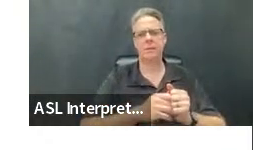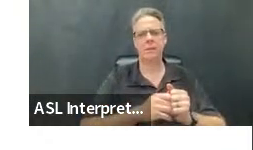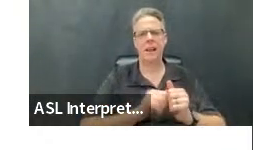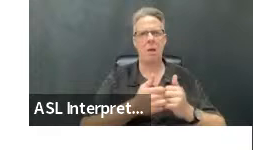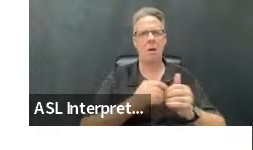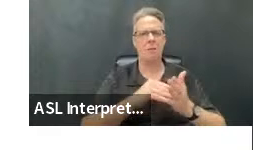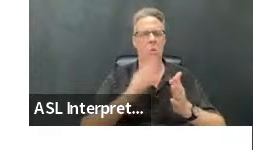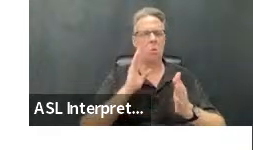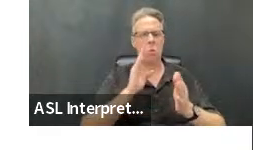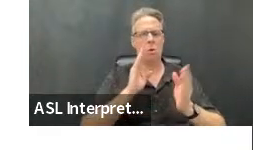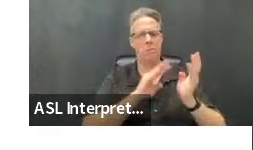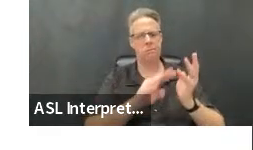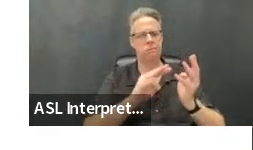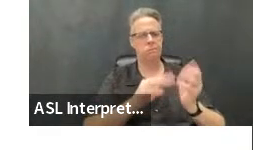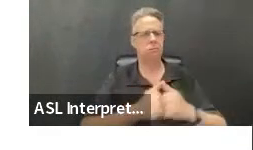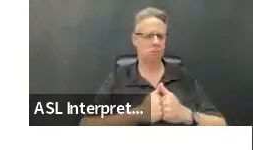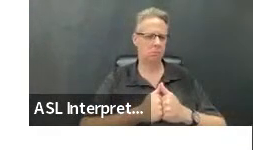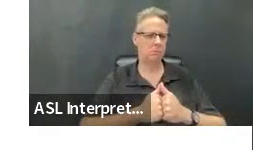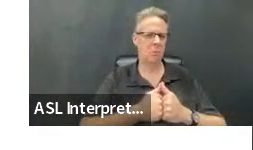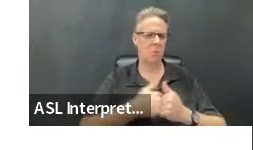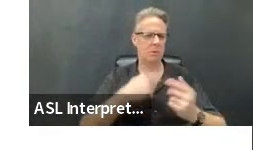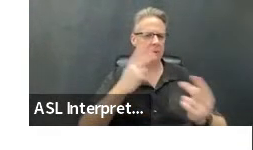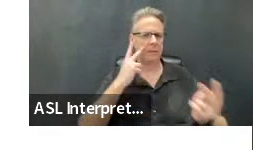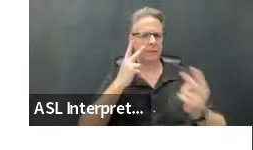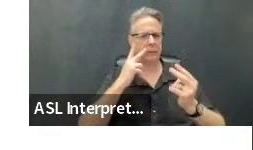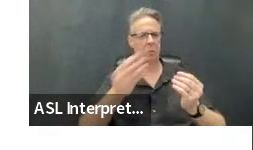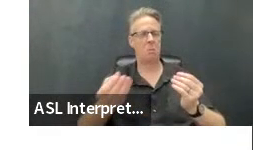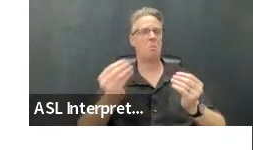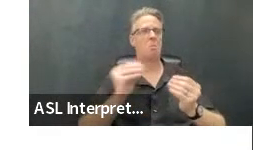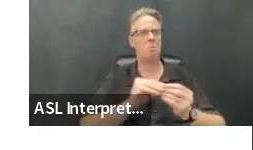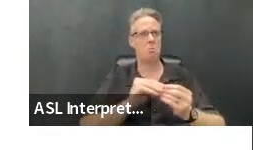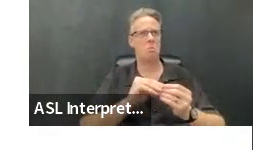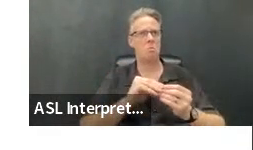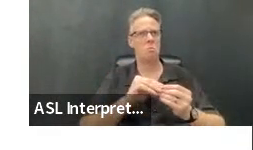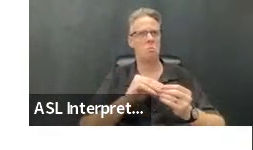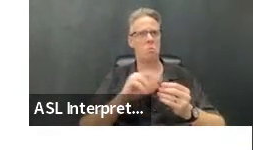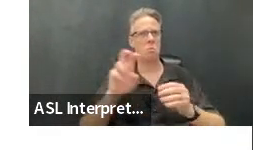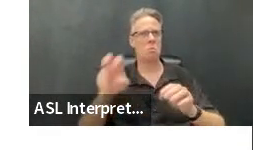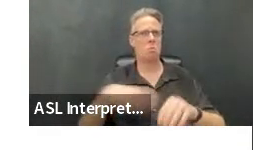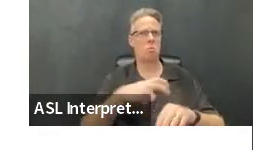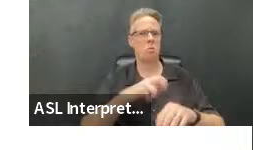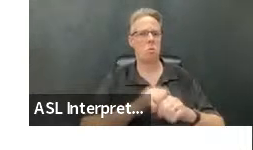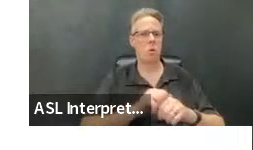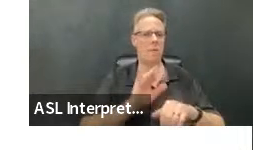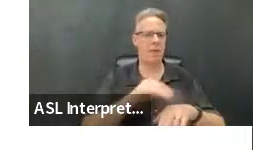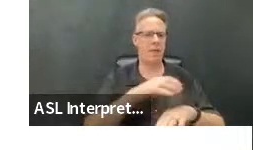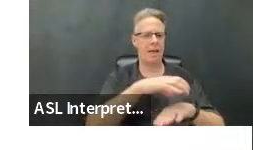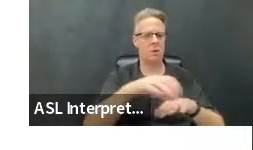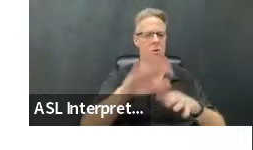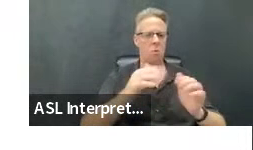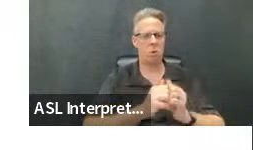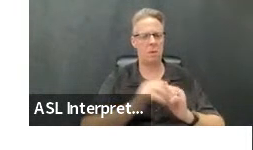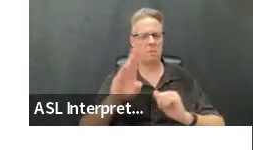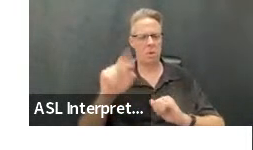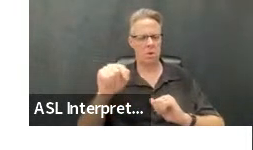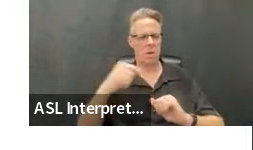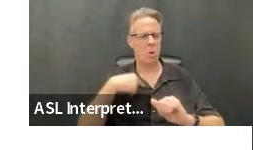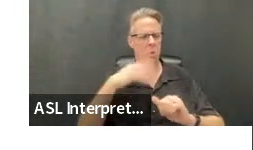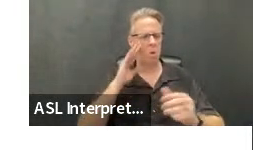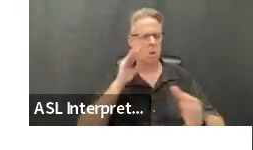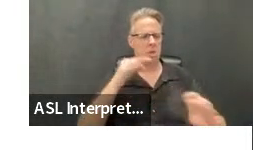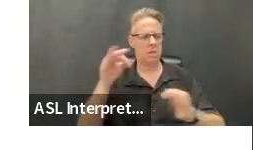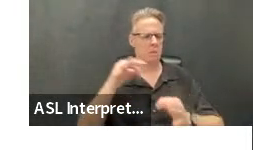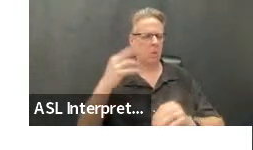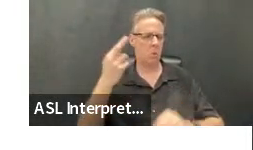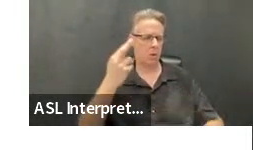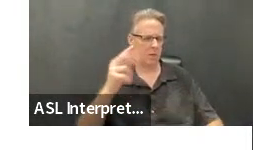have those that are very similar, we are seeing more ridership on the light rail options than on the BRT options. And we'll dive into the reasons why in just a moment.